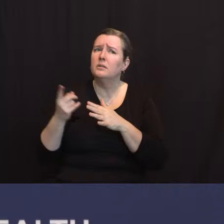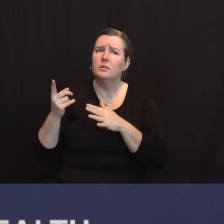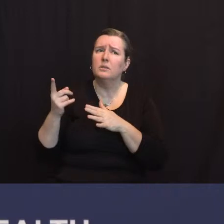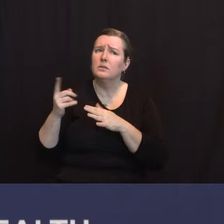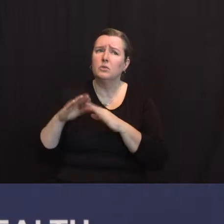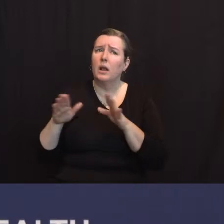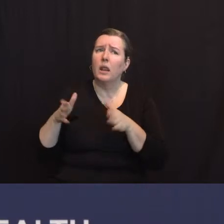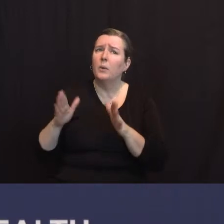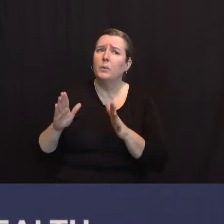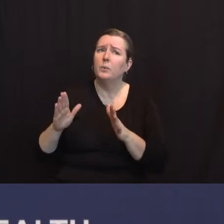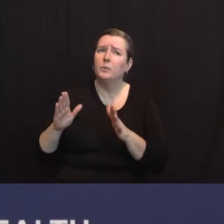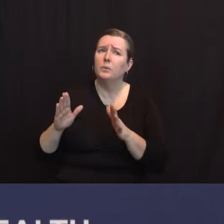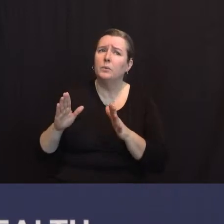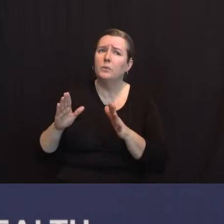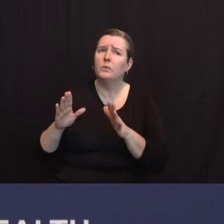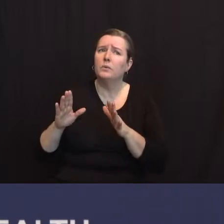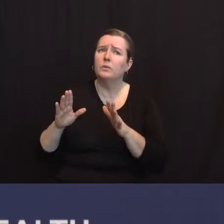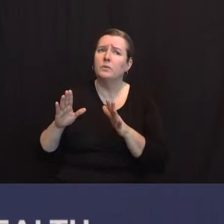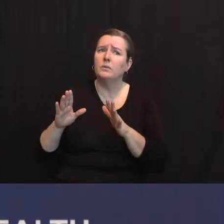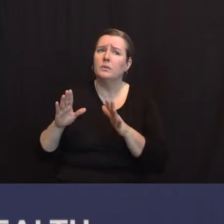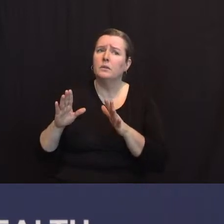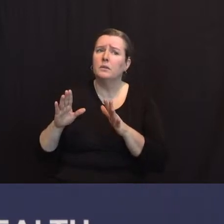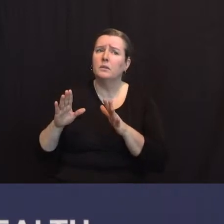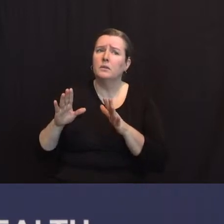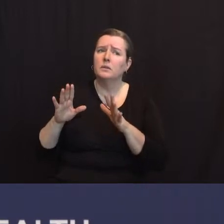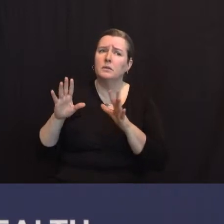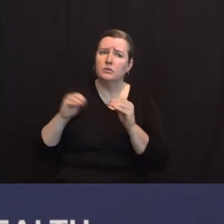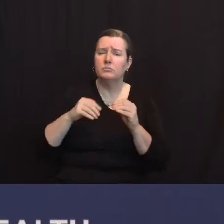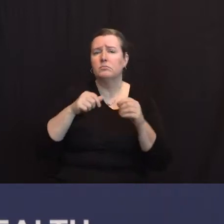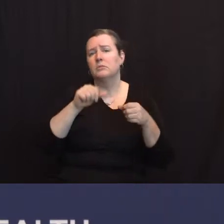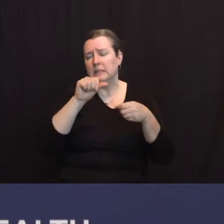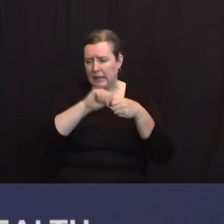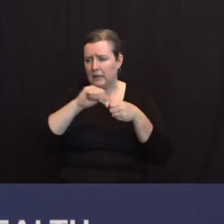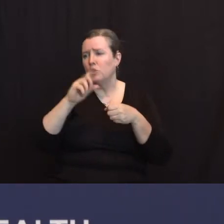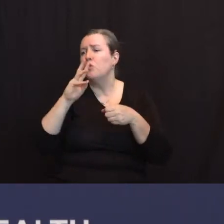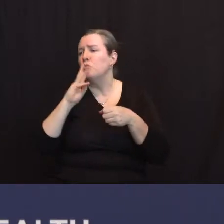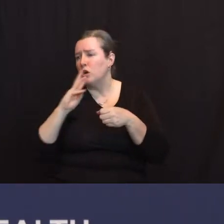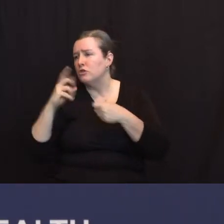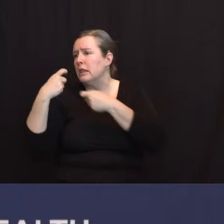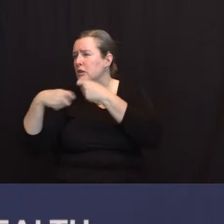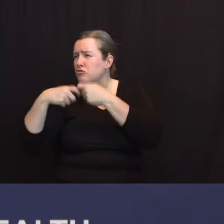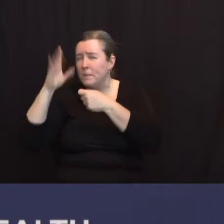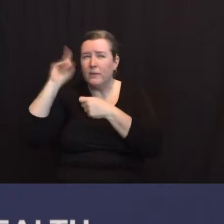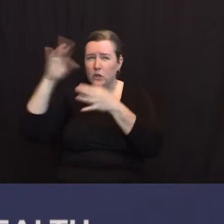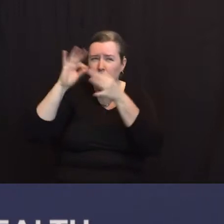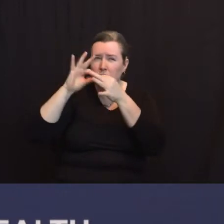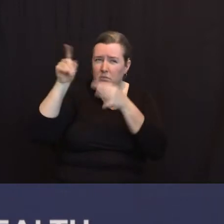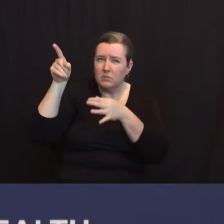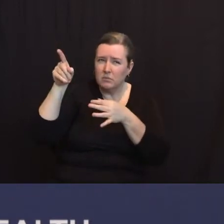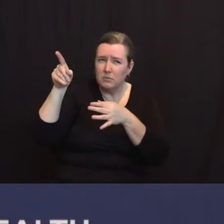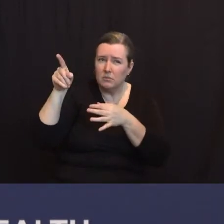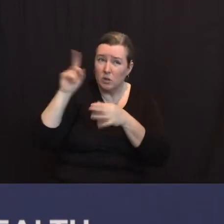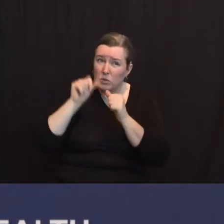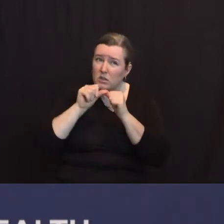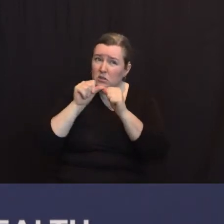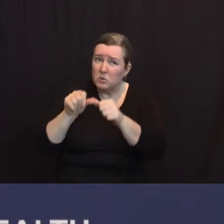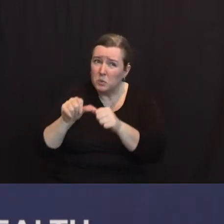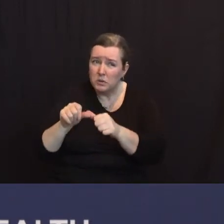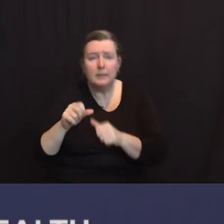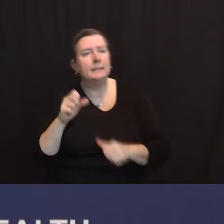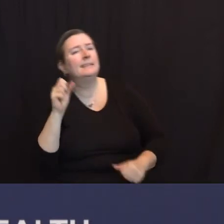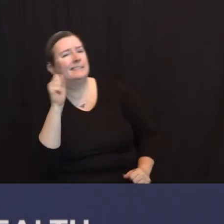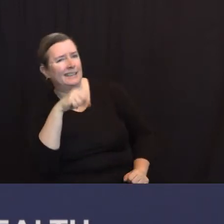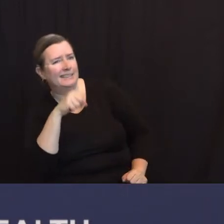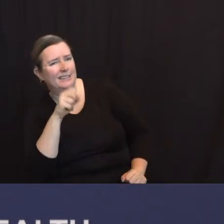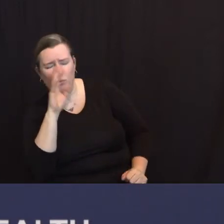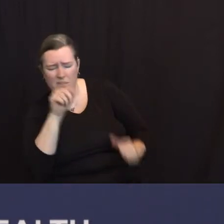that? And if you didn't, are you planning to extend it? Yes, we are. No worries on the short-term memory. We're extending it. It was to have